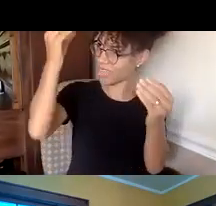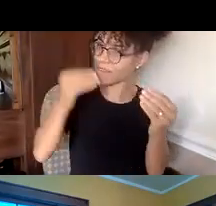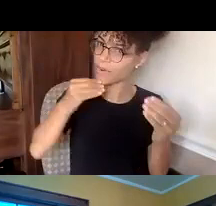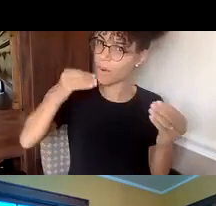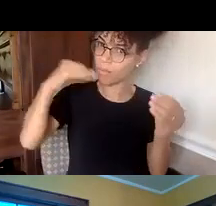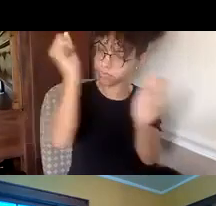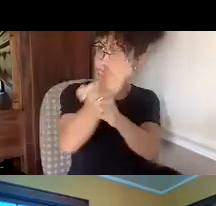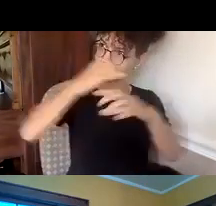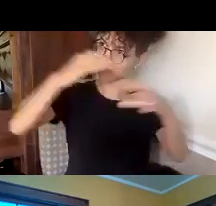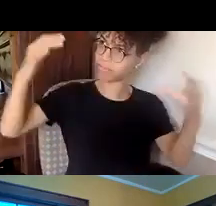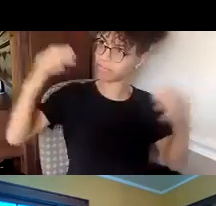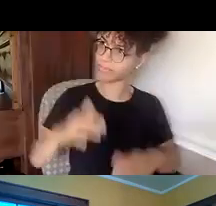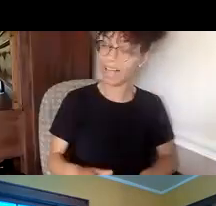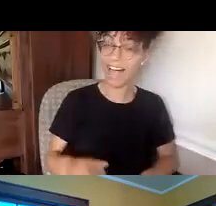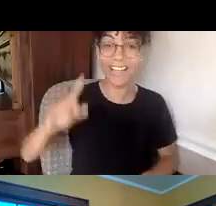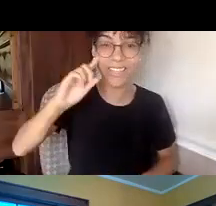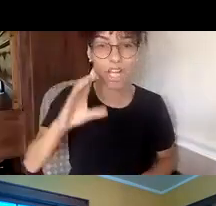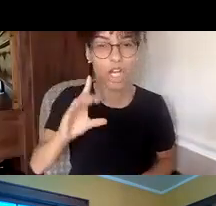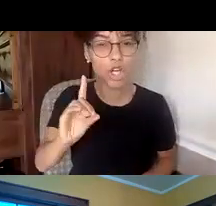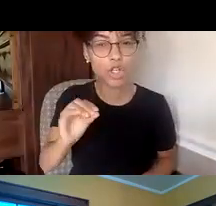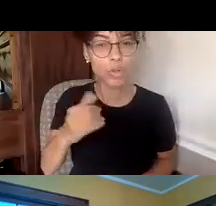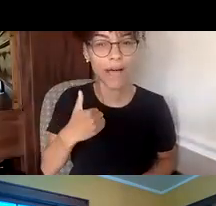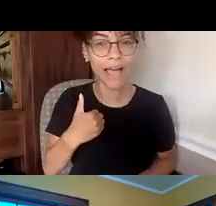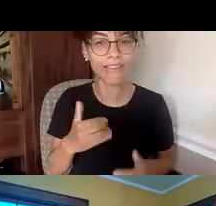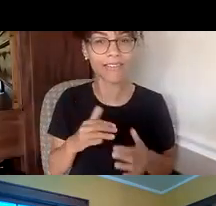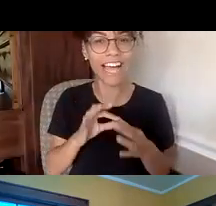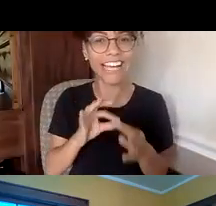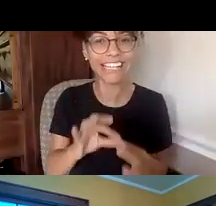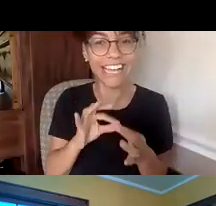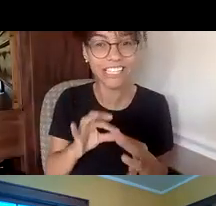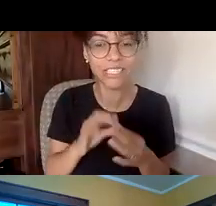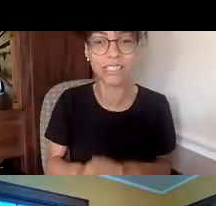of, do I have a connection to my family? If I can contact them,